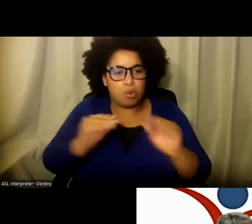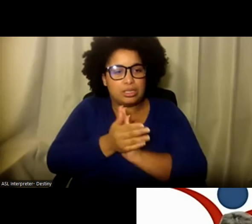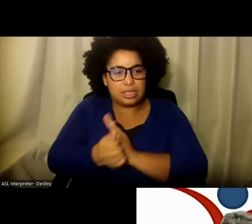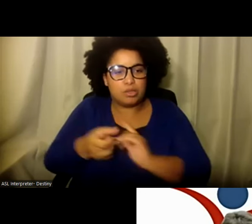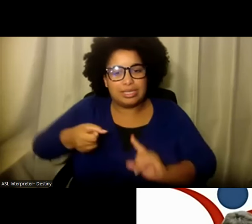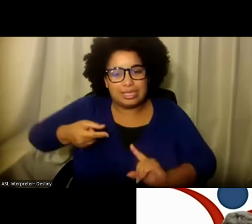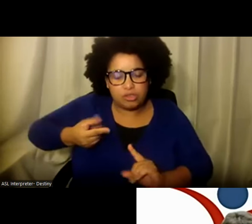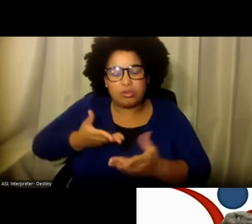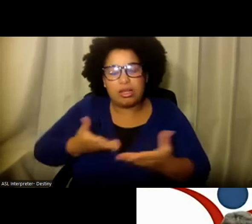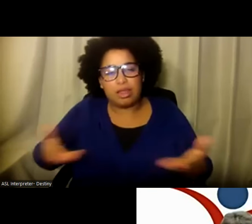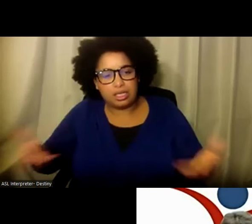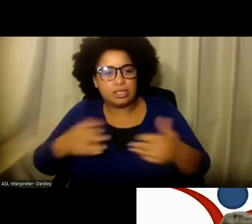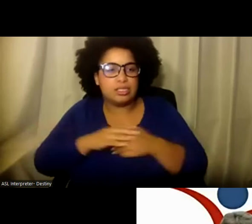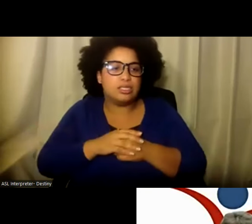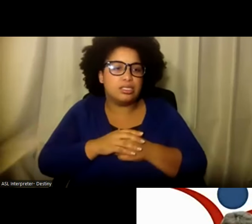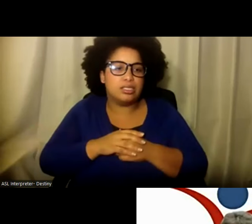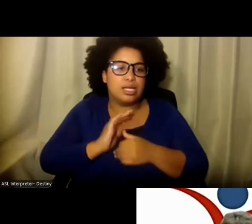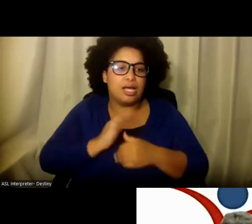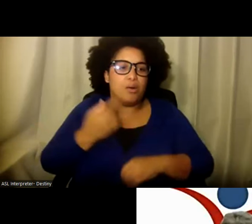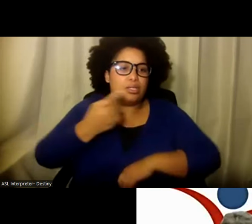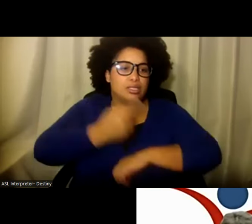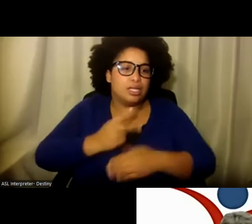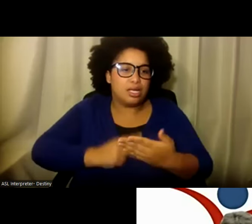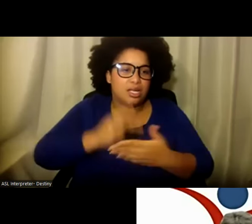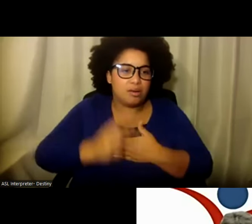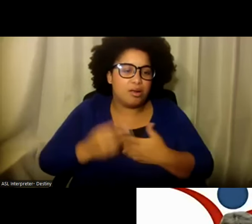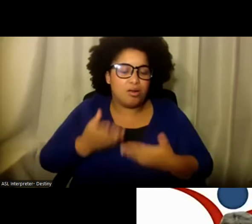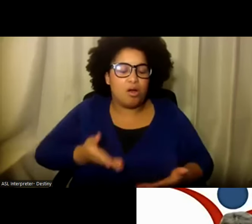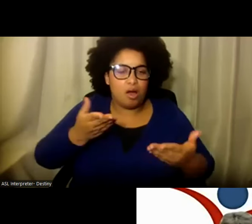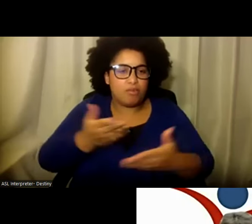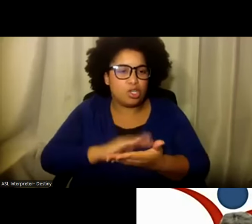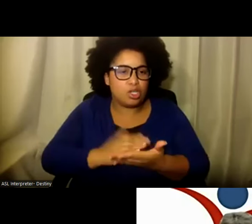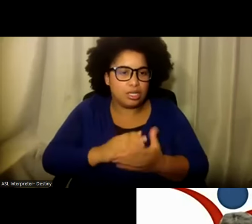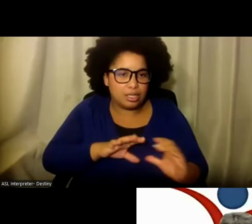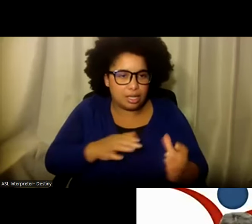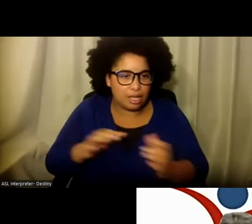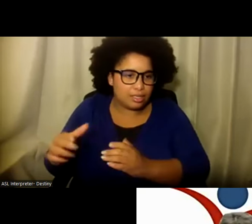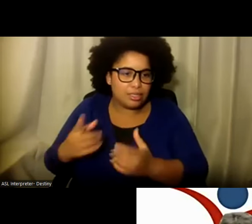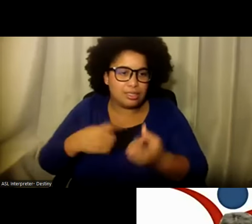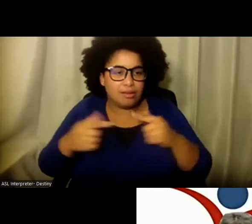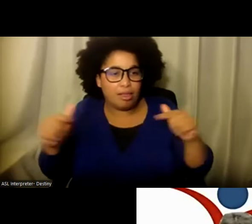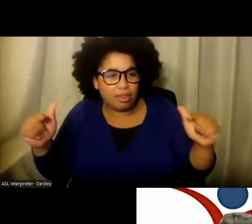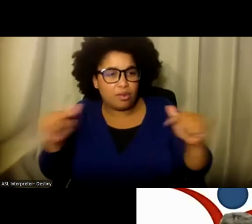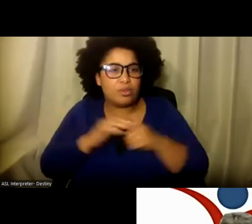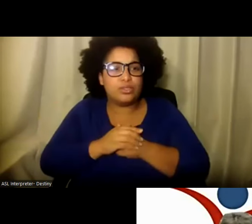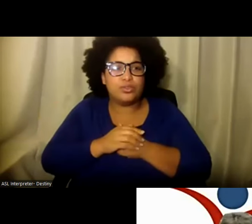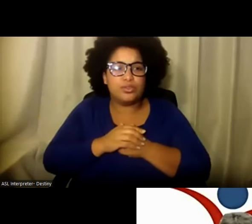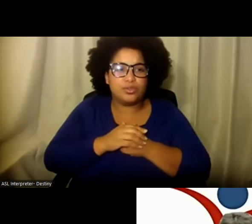sensory stuff. Our day program offers cooking classes, sign language,